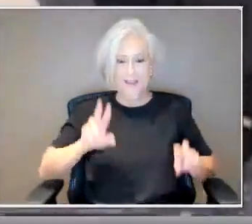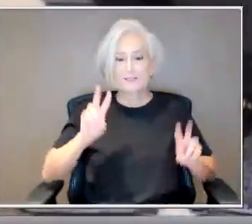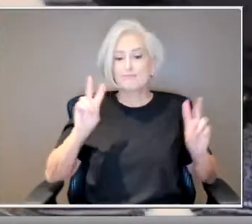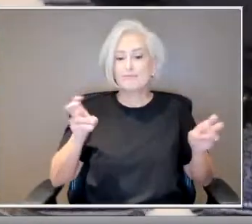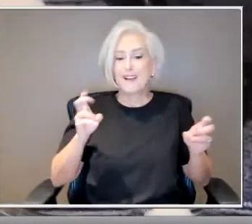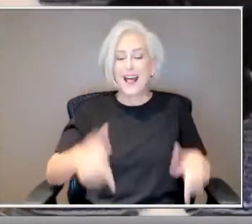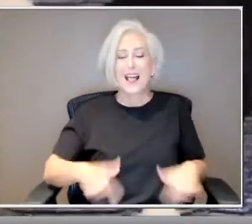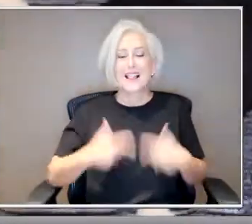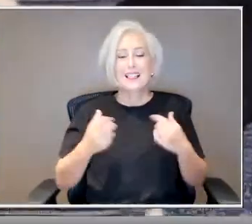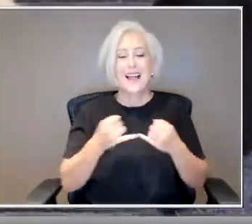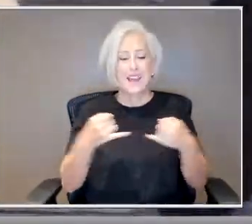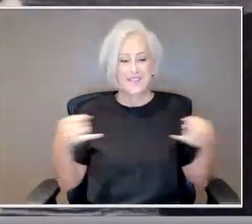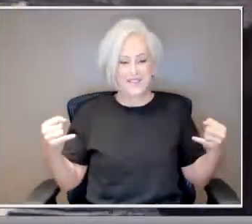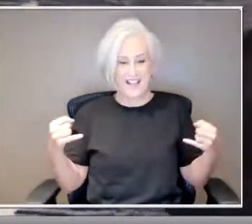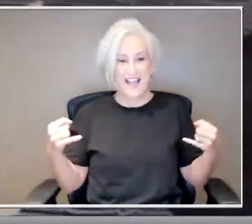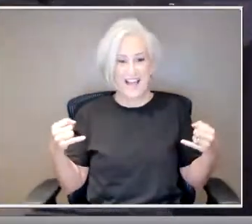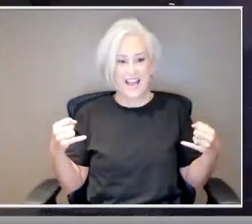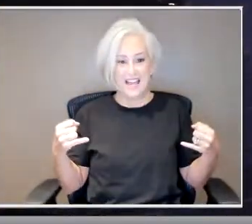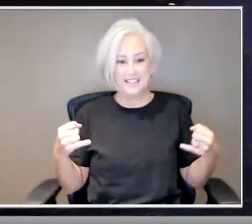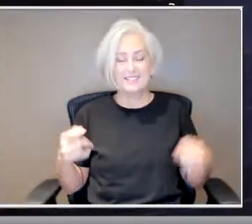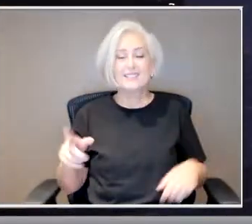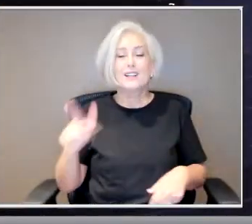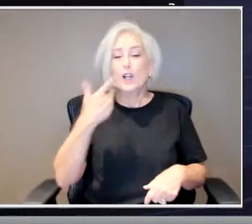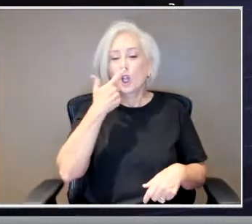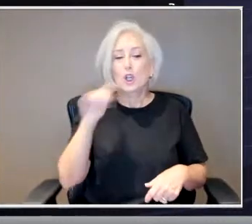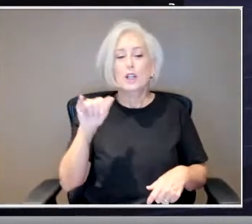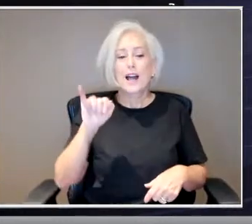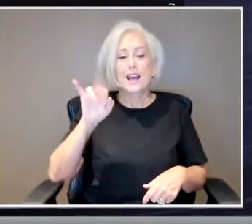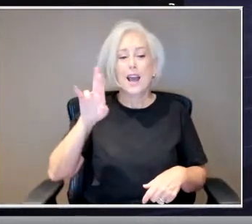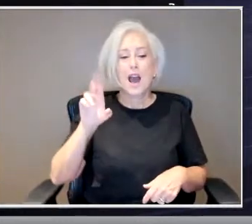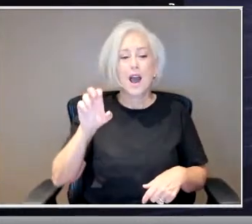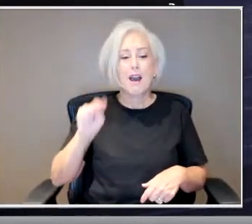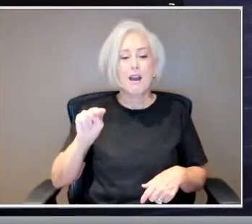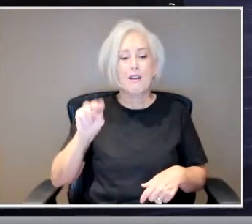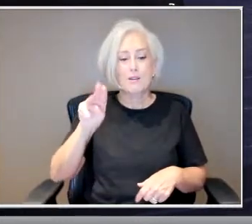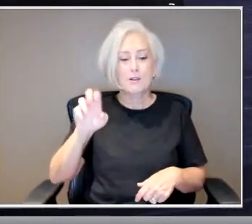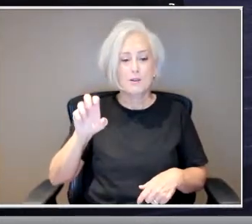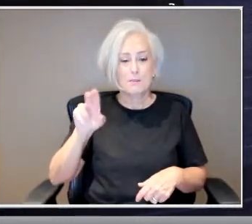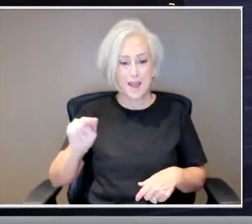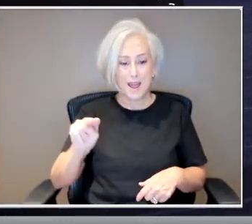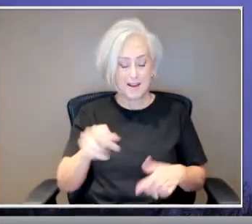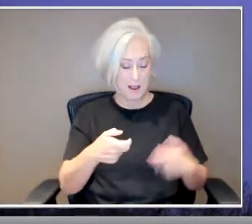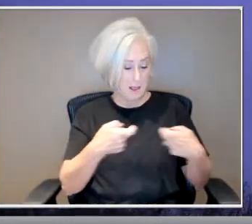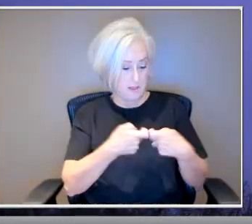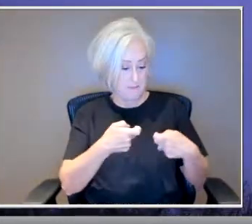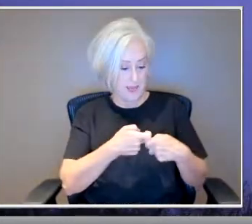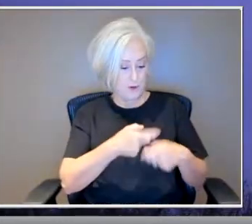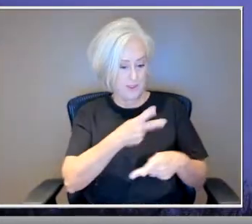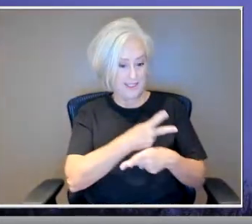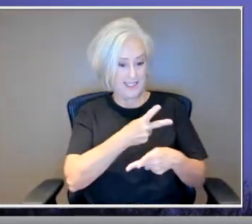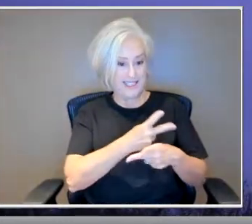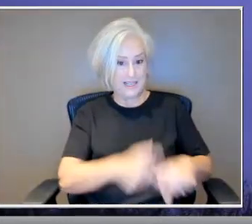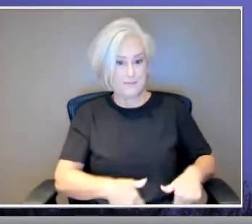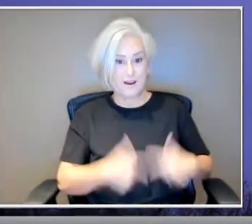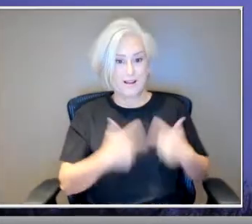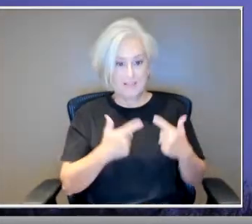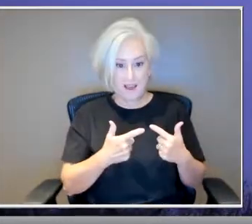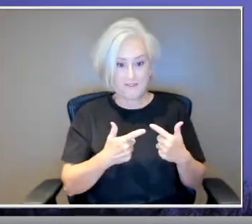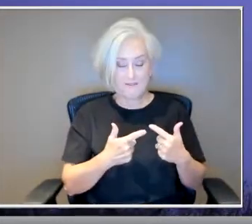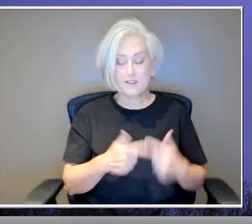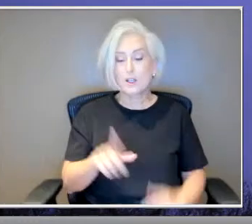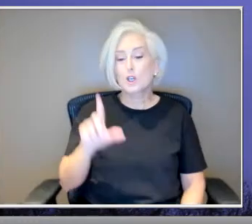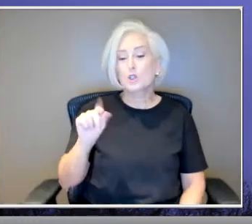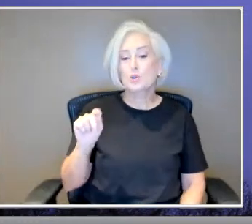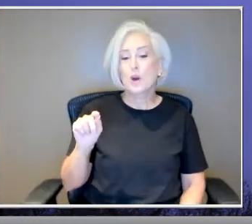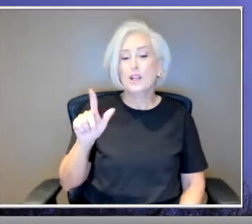the batteries keep me alive. For Erica, the trouble began in 2021 when she was pregnant with her youngest child, living in